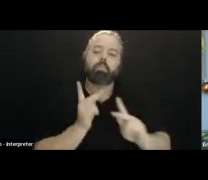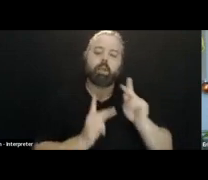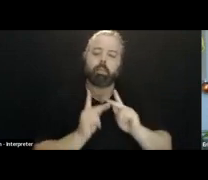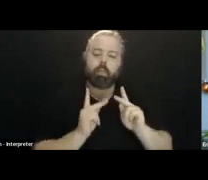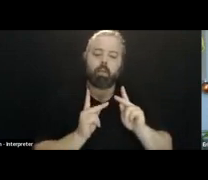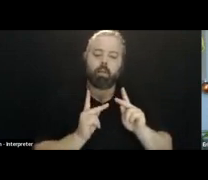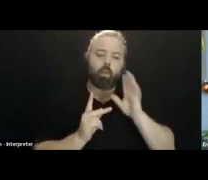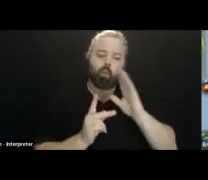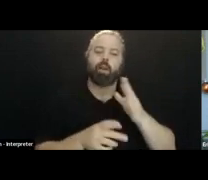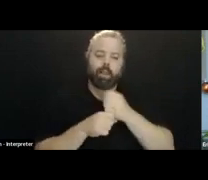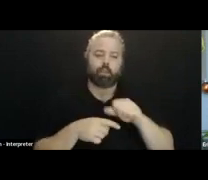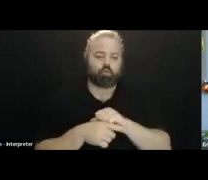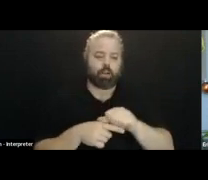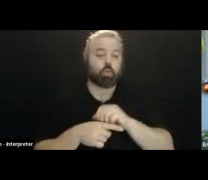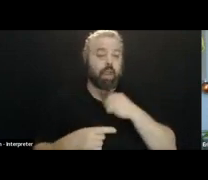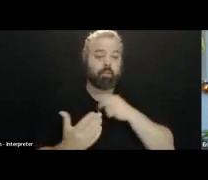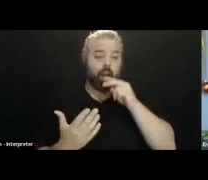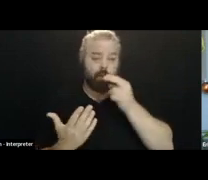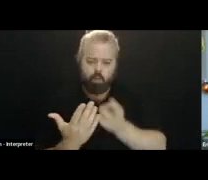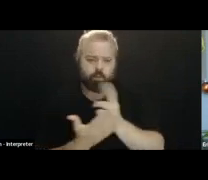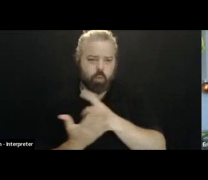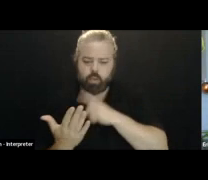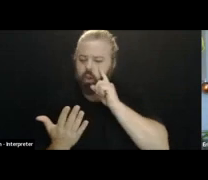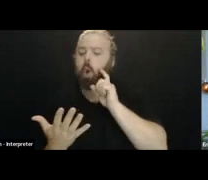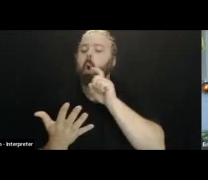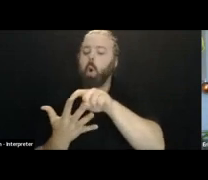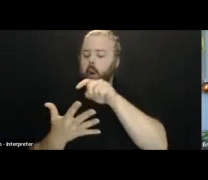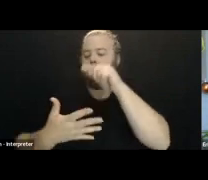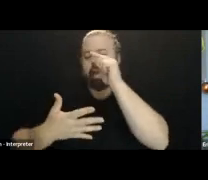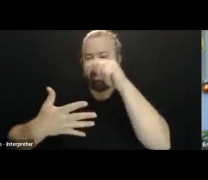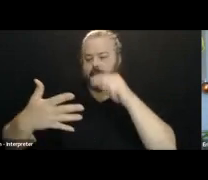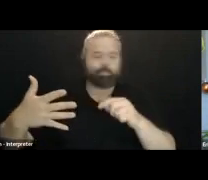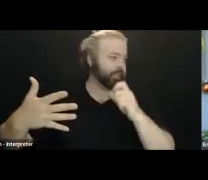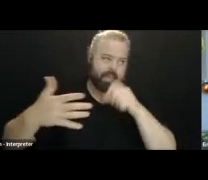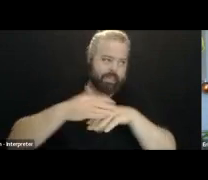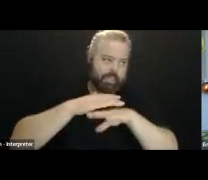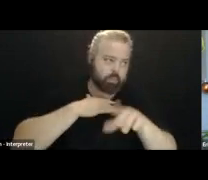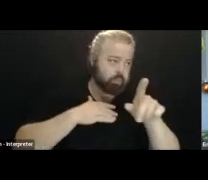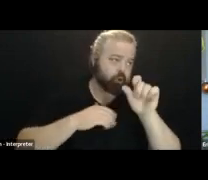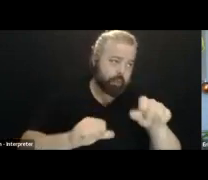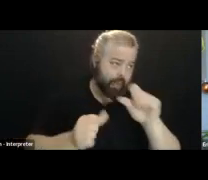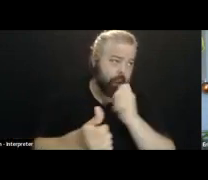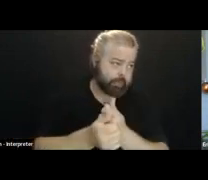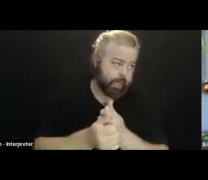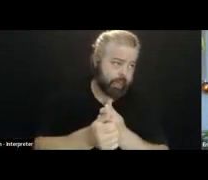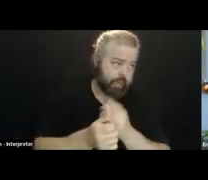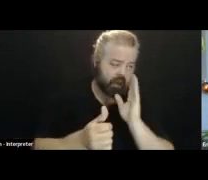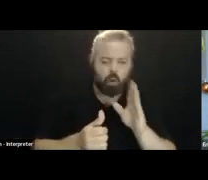say, hey, these documents are not accessible. Here's how you can update them. So I hope that